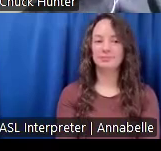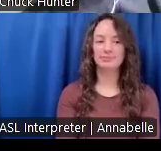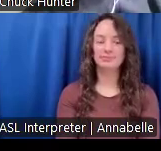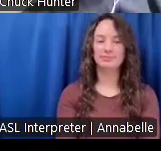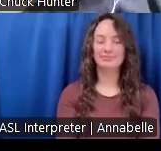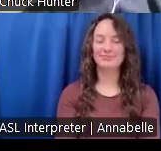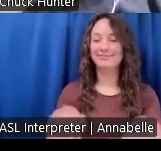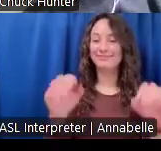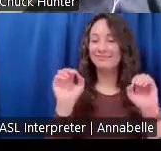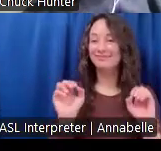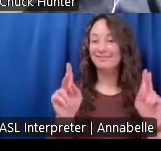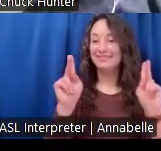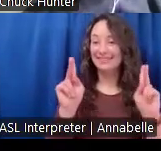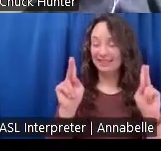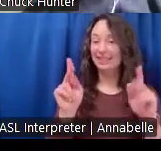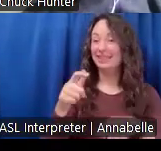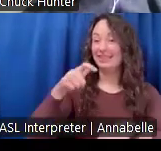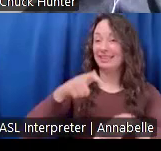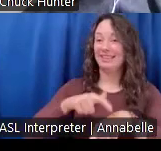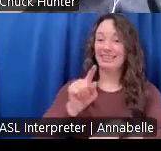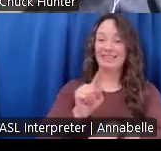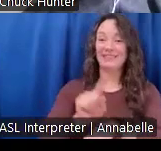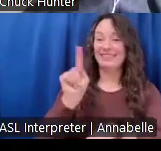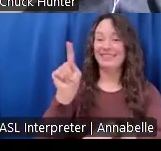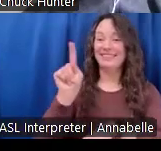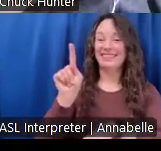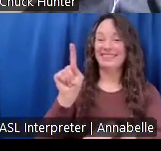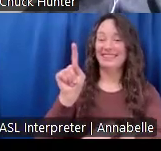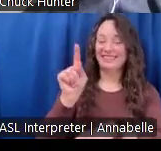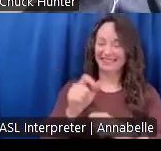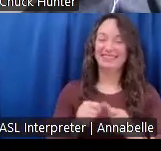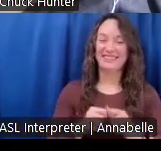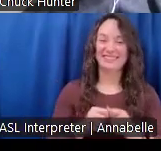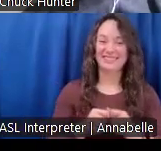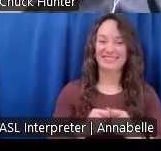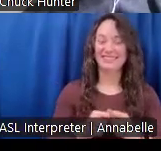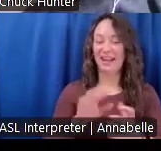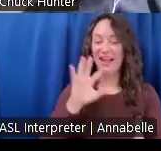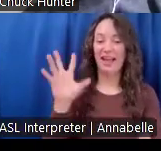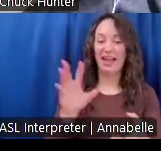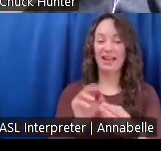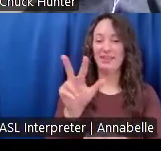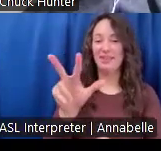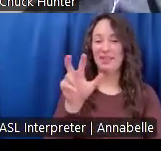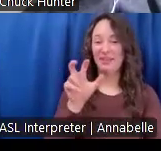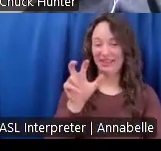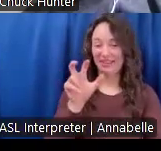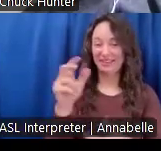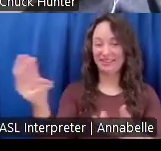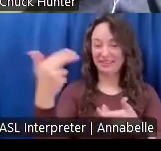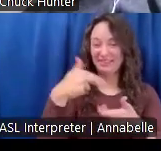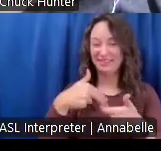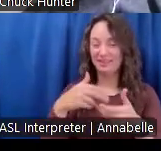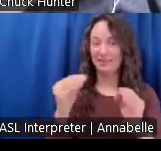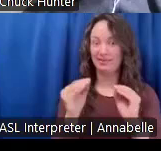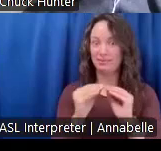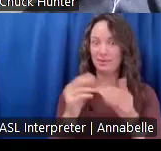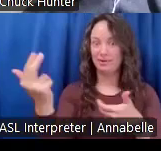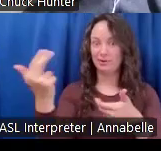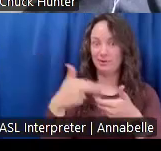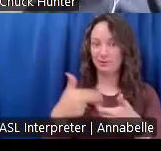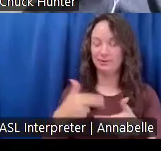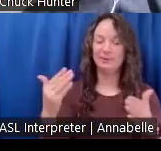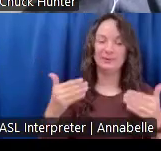Okay, I have 1 o'clock on the dot, and I see we already have 300 participants, and they're still joining. But we'll go ahead and get